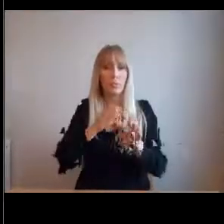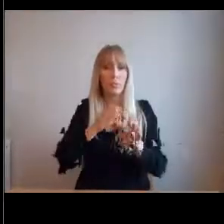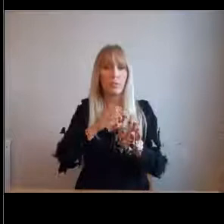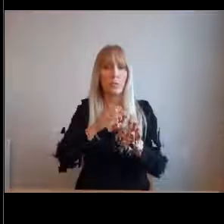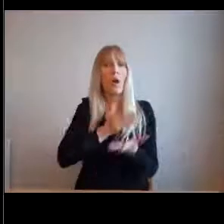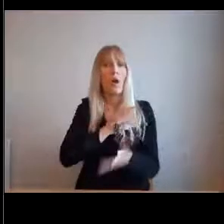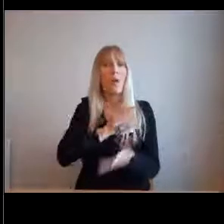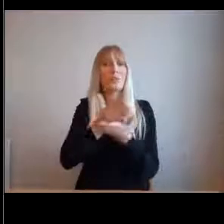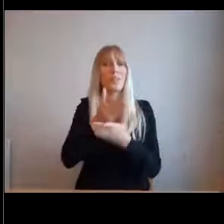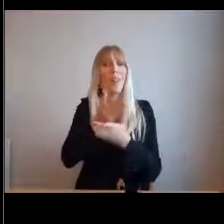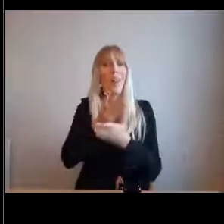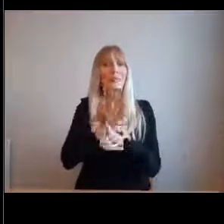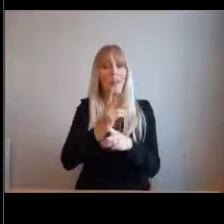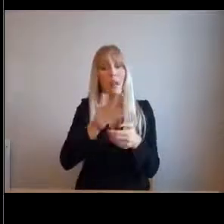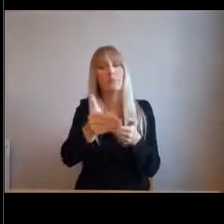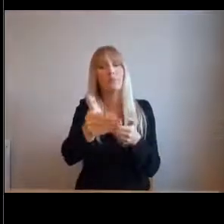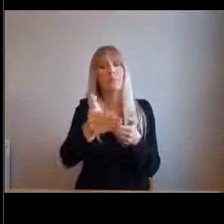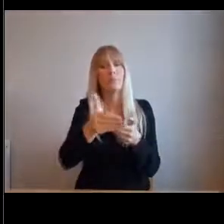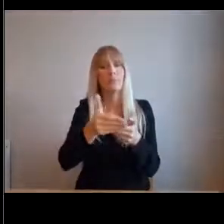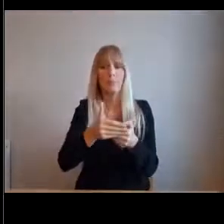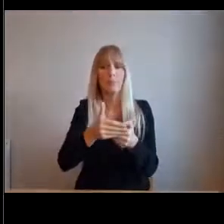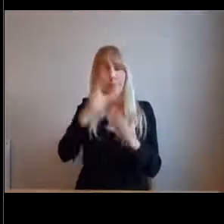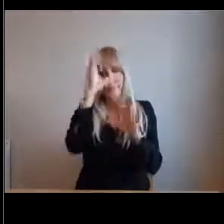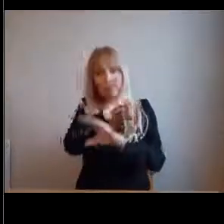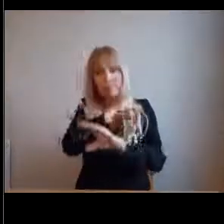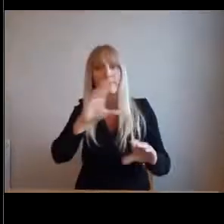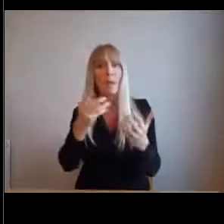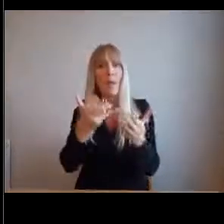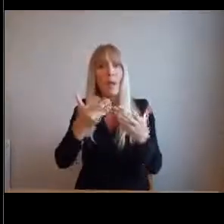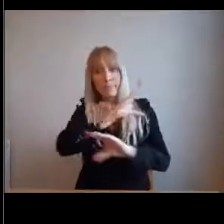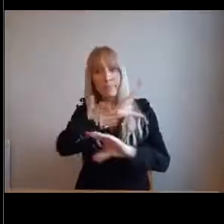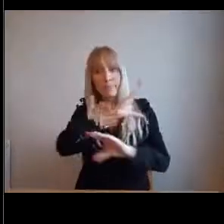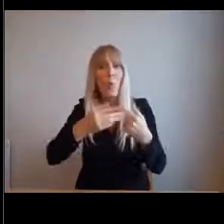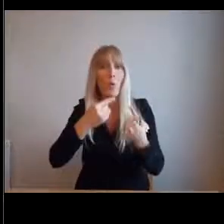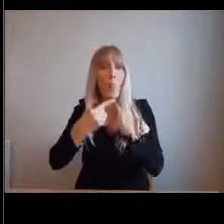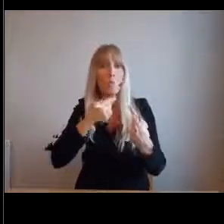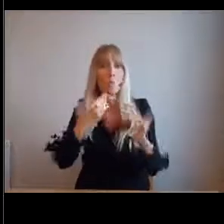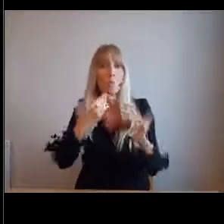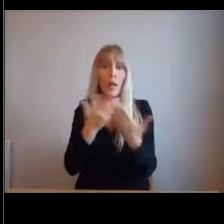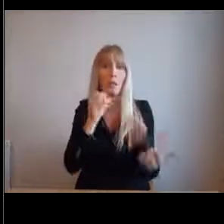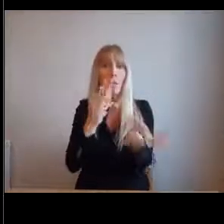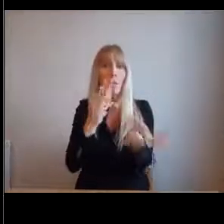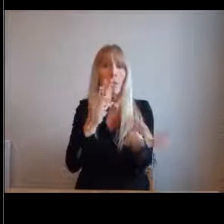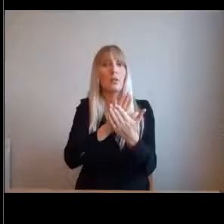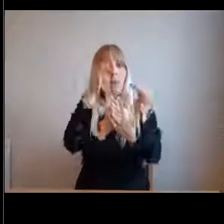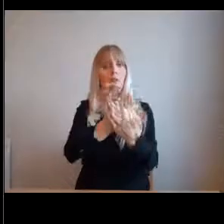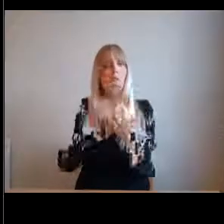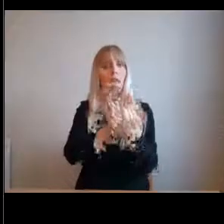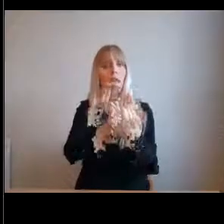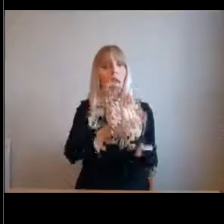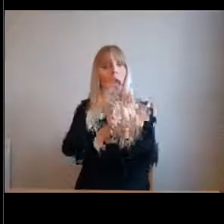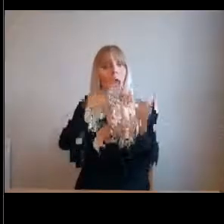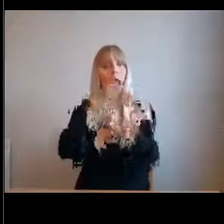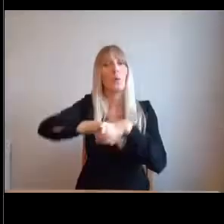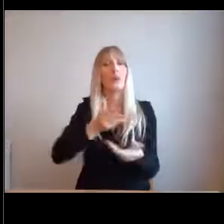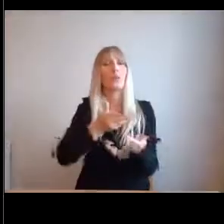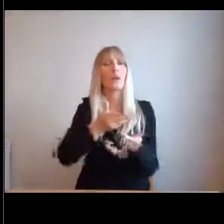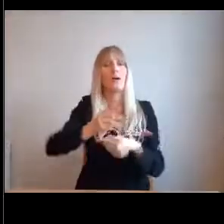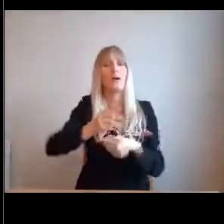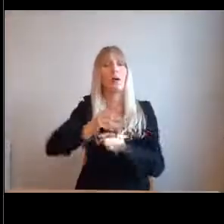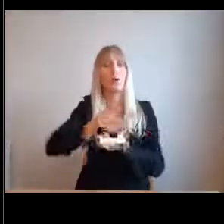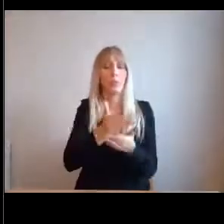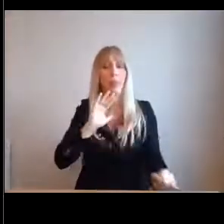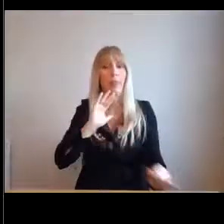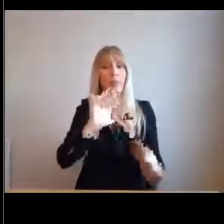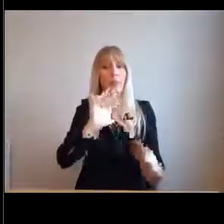again. We'll also let you know how to find out more information and how to submit an official response to the consultation. At the end of